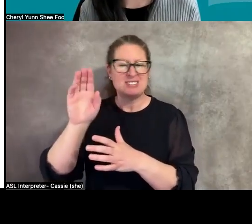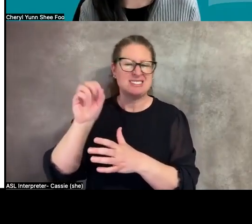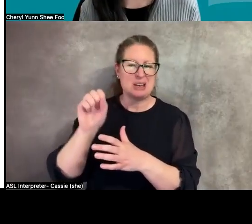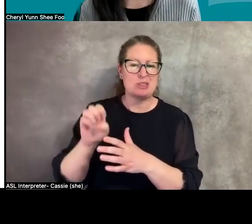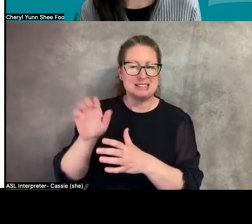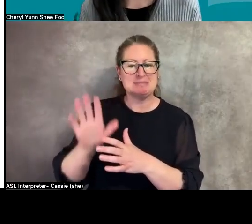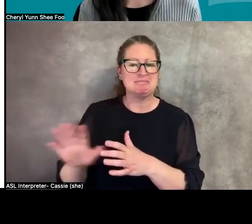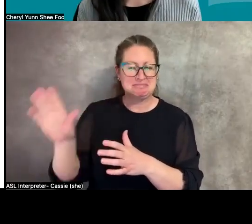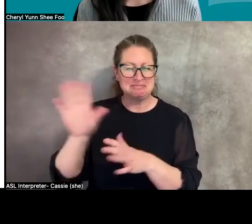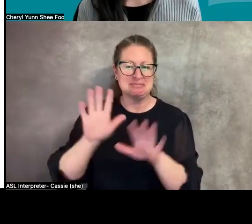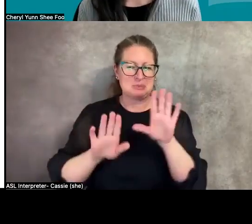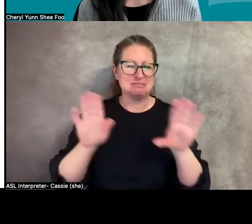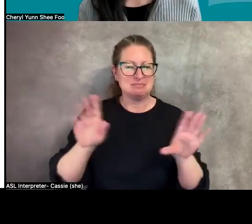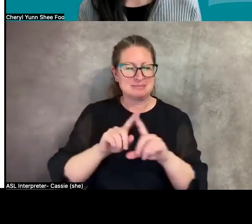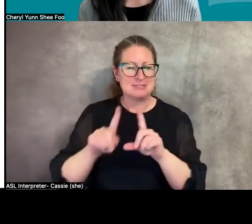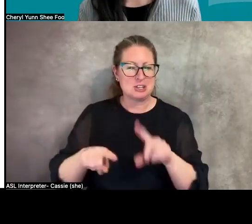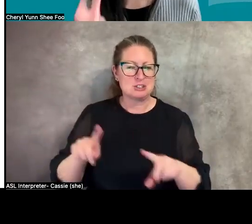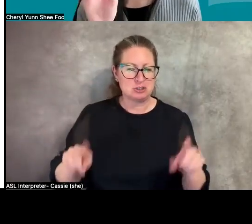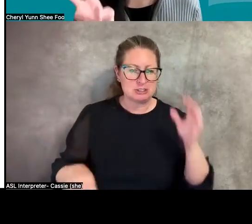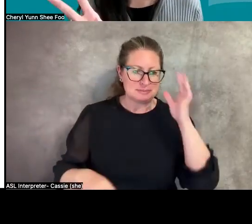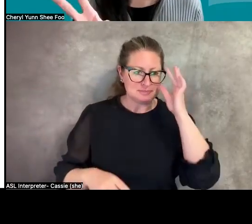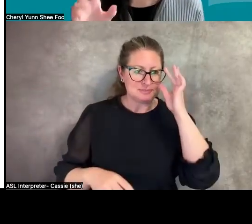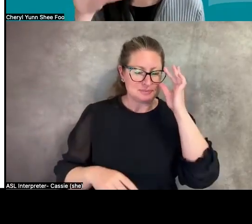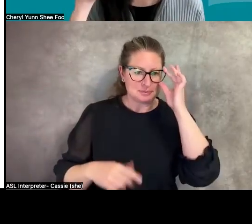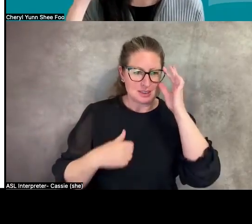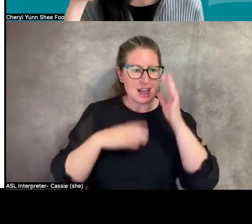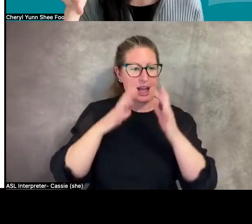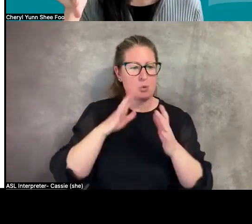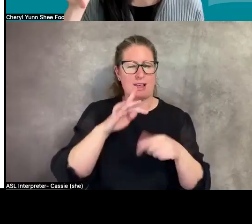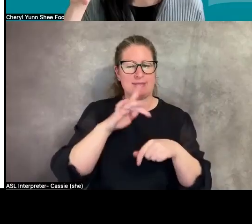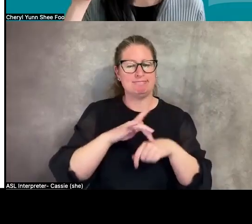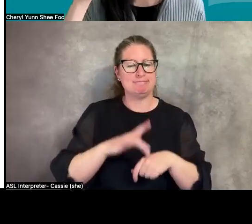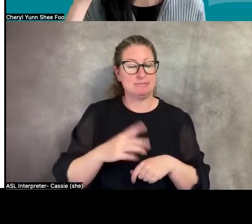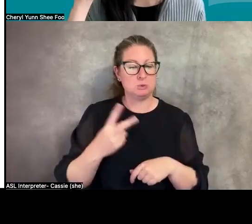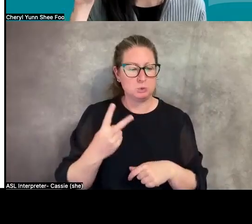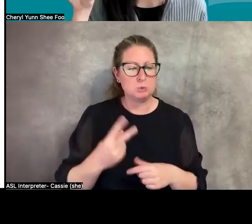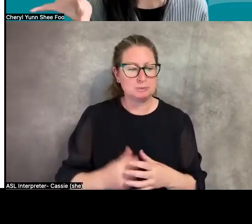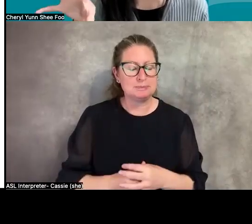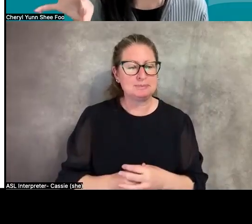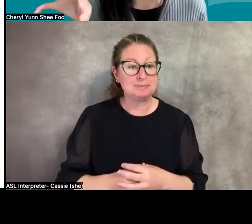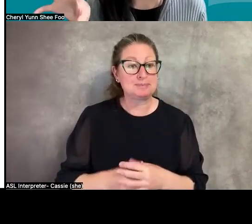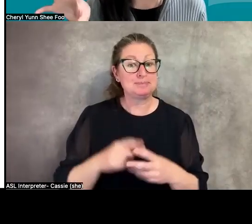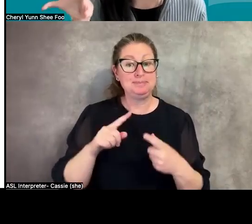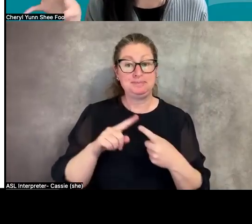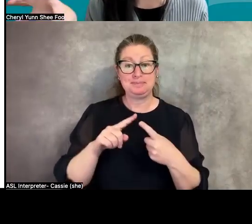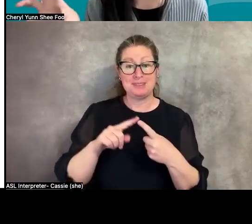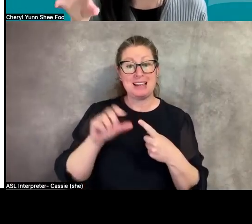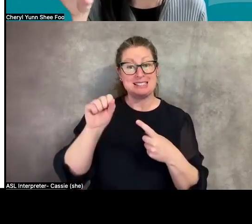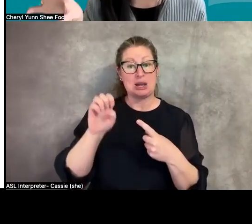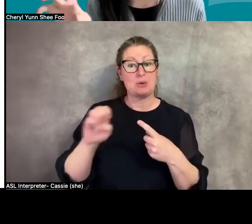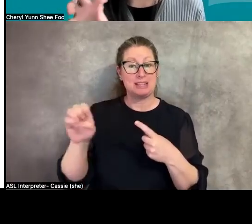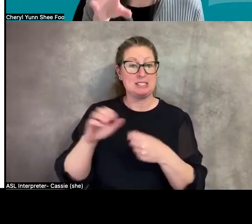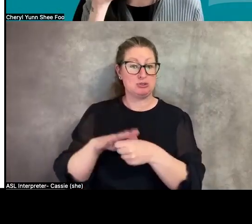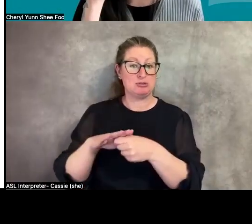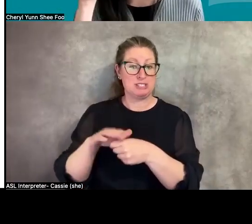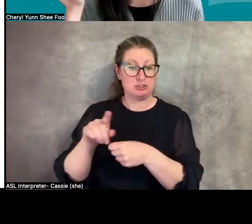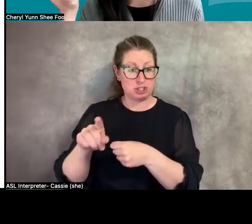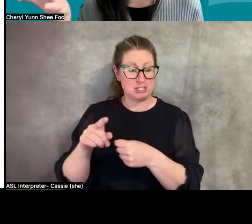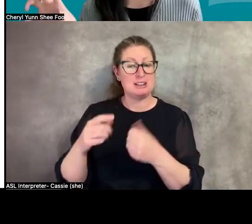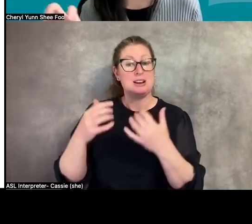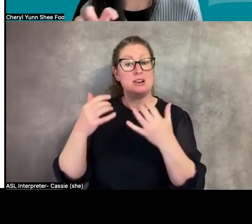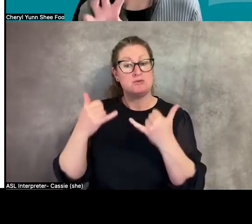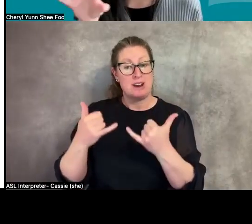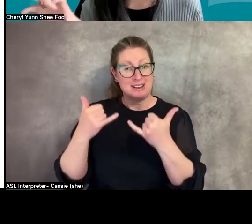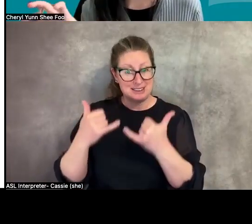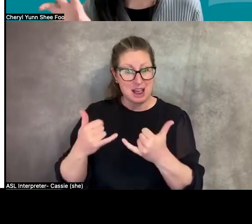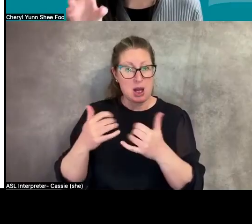Southeast regions. I'll highlight 2 things. One is that the Southeast region currently concentrates